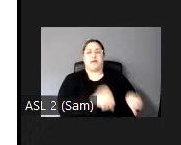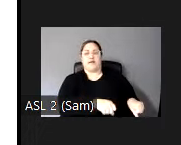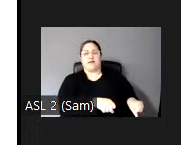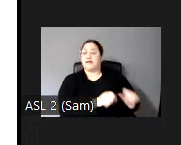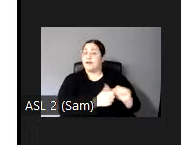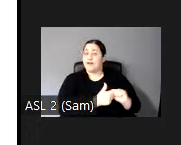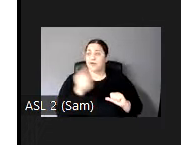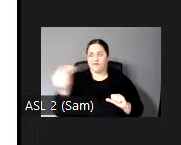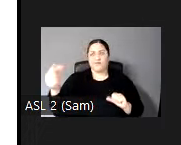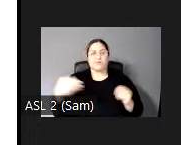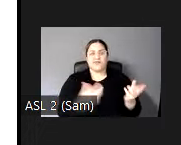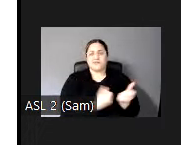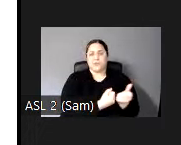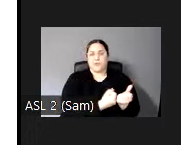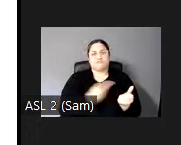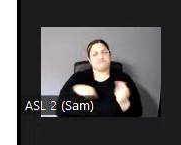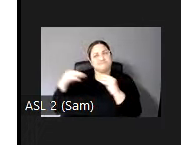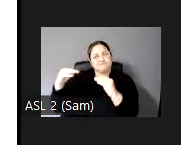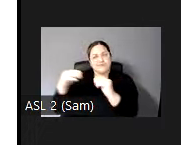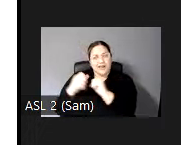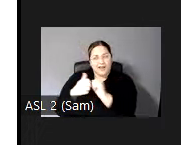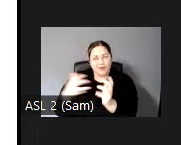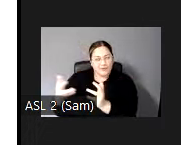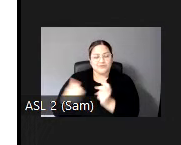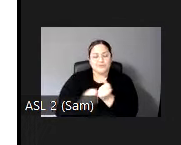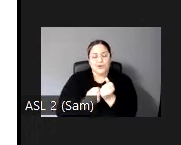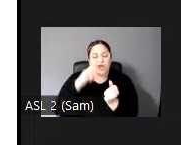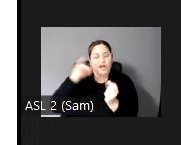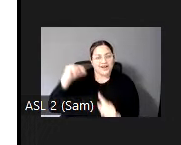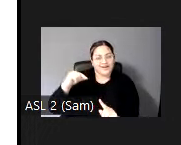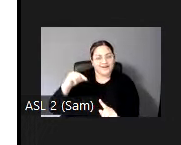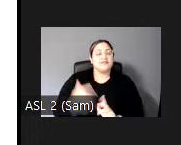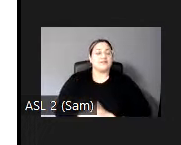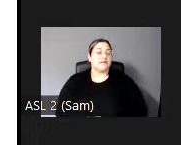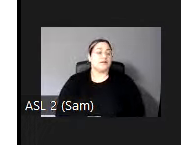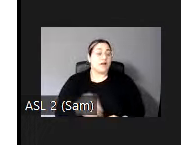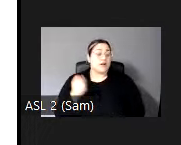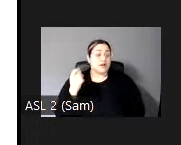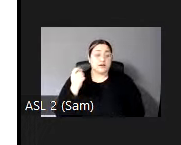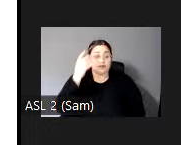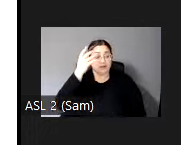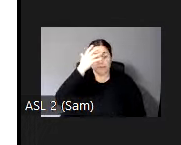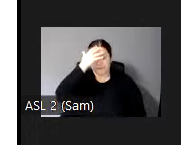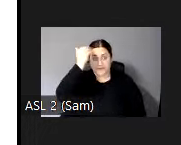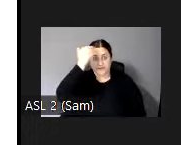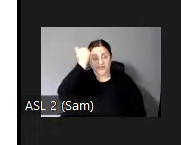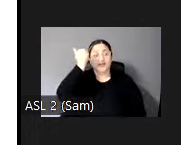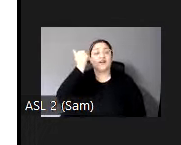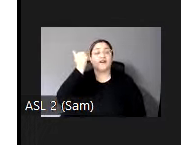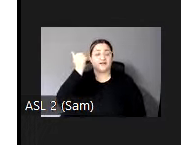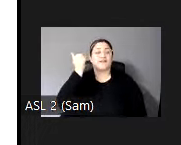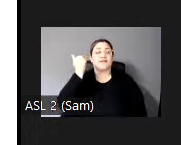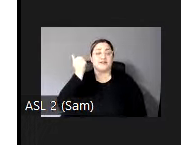As well, we cannot talk about dementia without including a very strong focus on care partners. These are